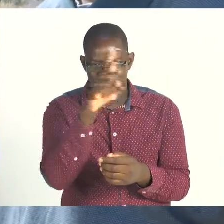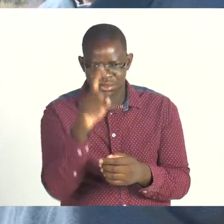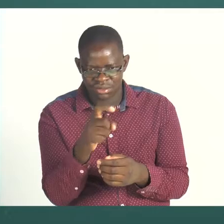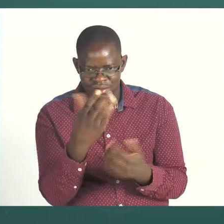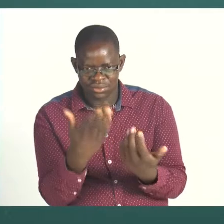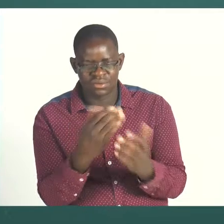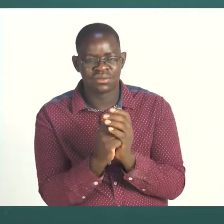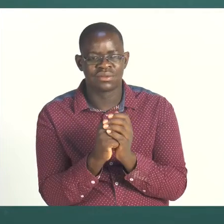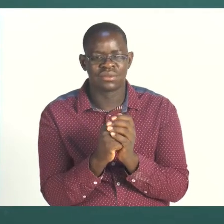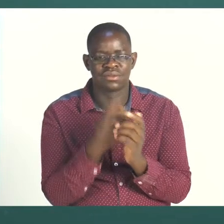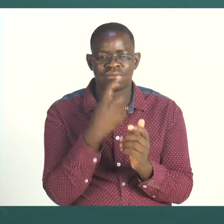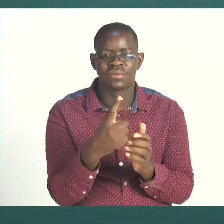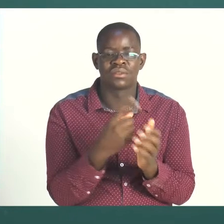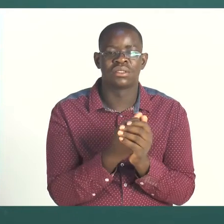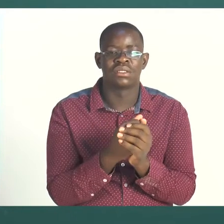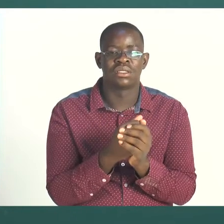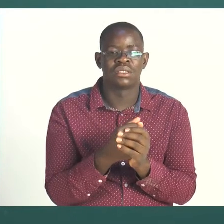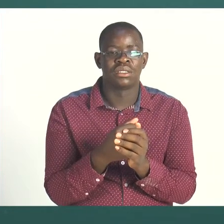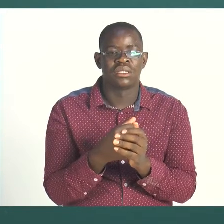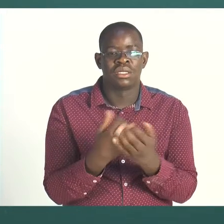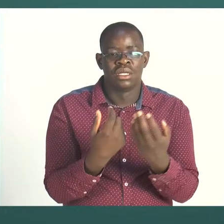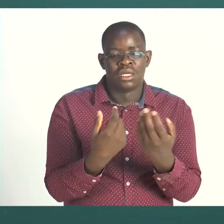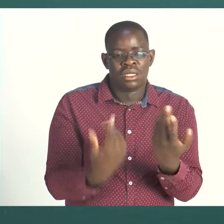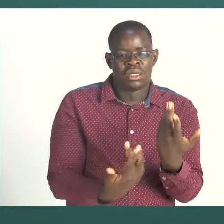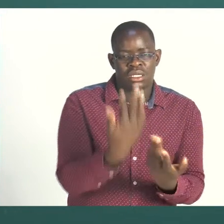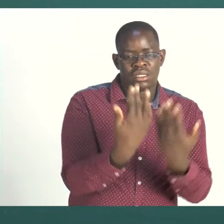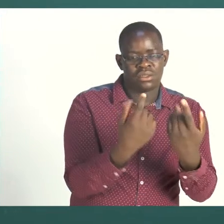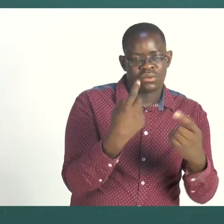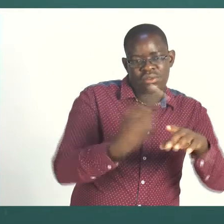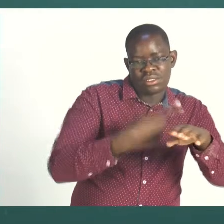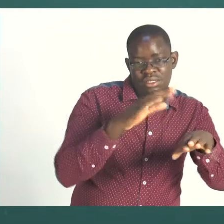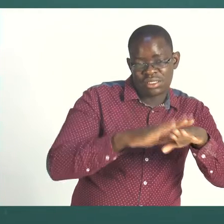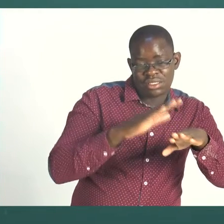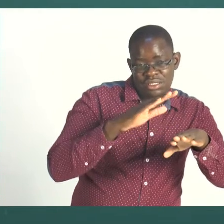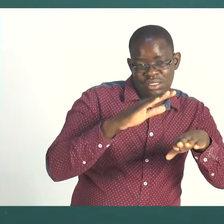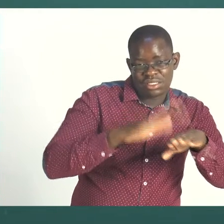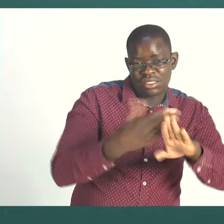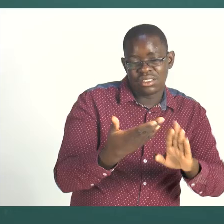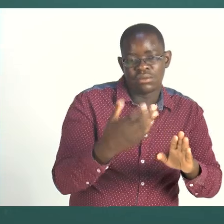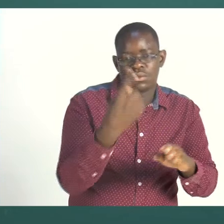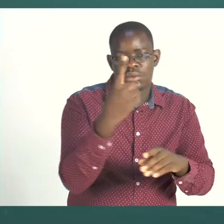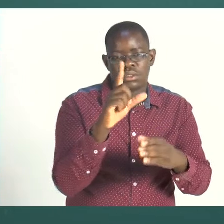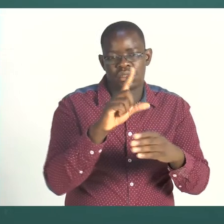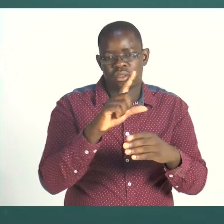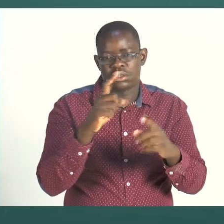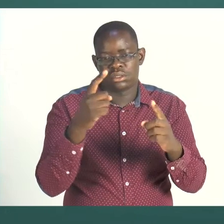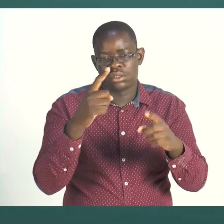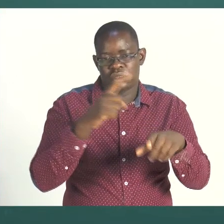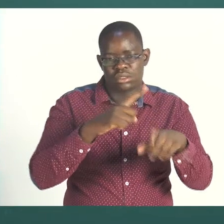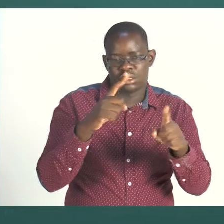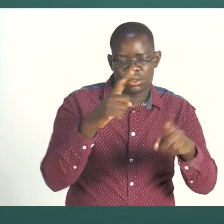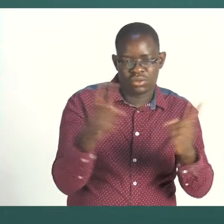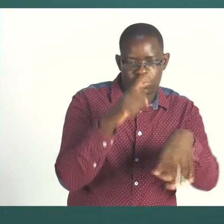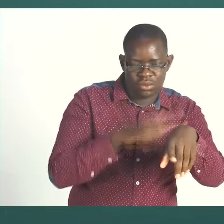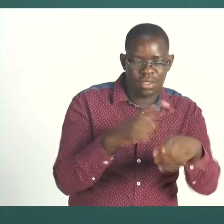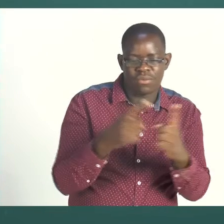question. As I said, grass is either annual, it lasts only one season, or perennial, which